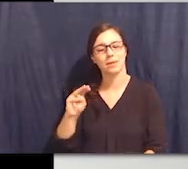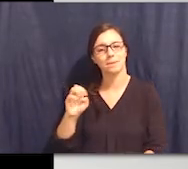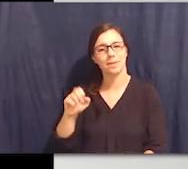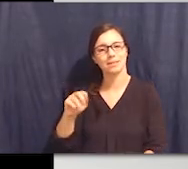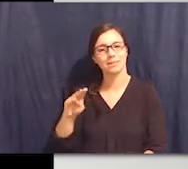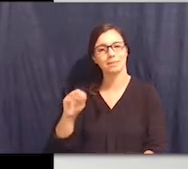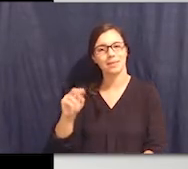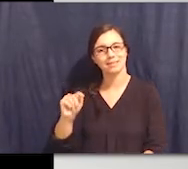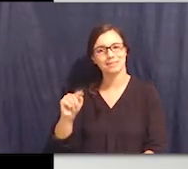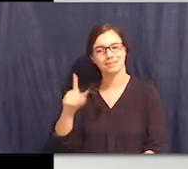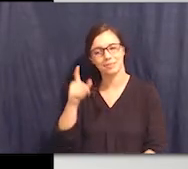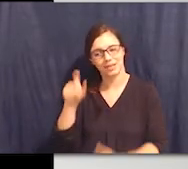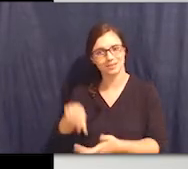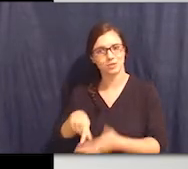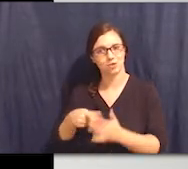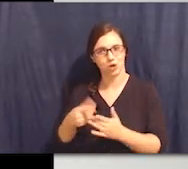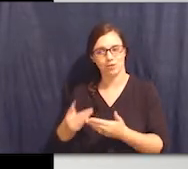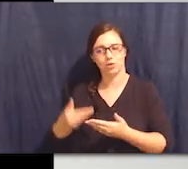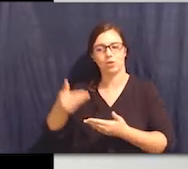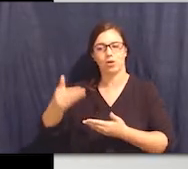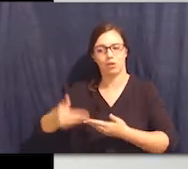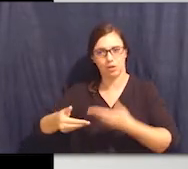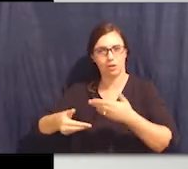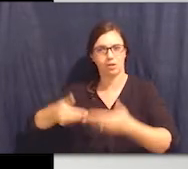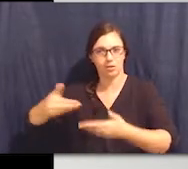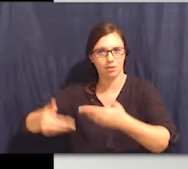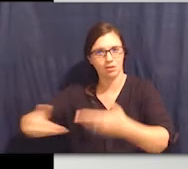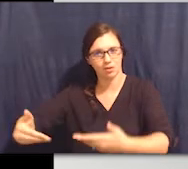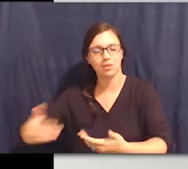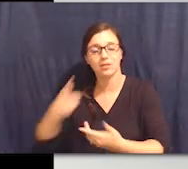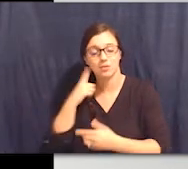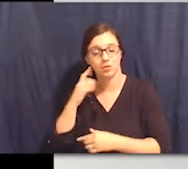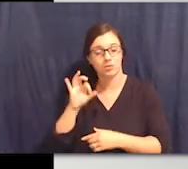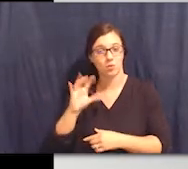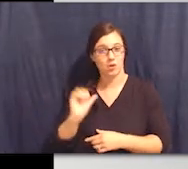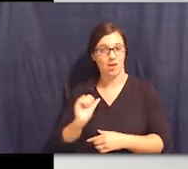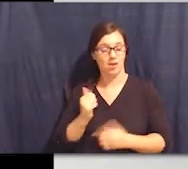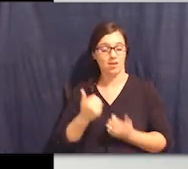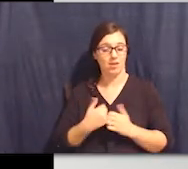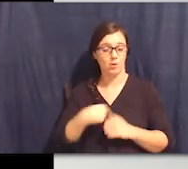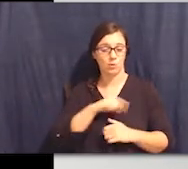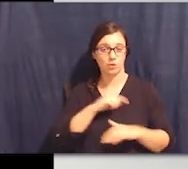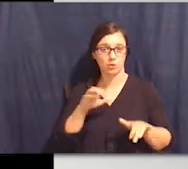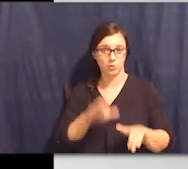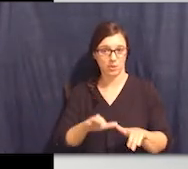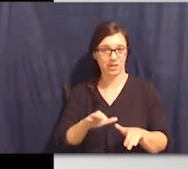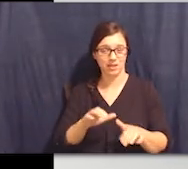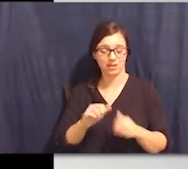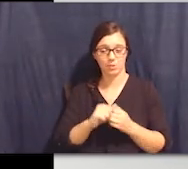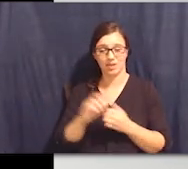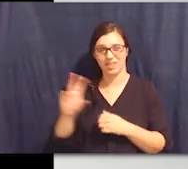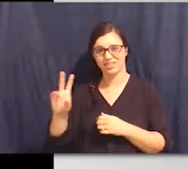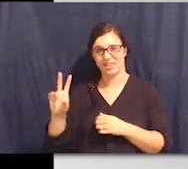it's the beginning of that next step. And in terms of how Florida's doing, among all of